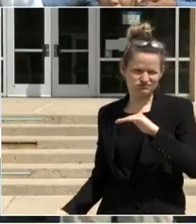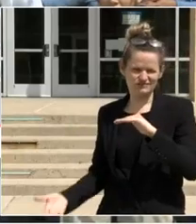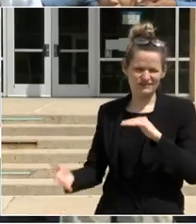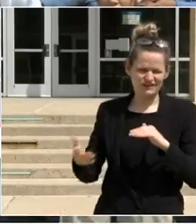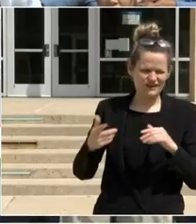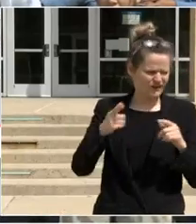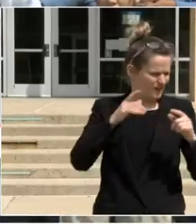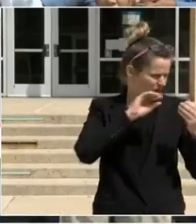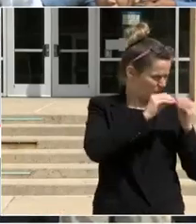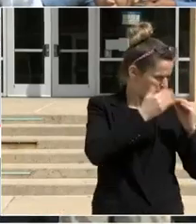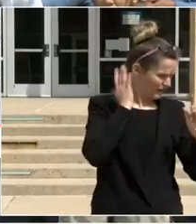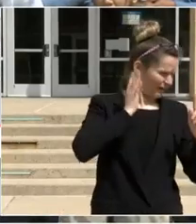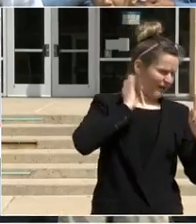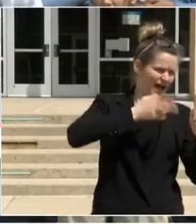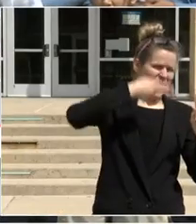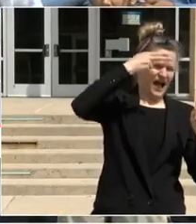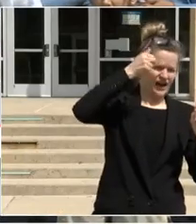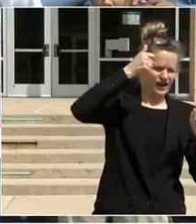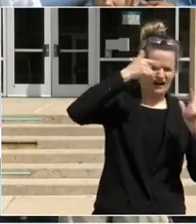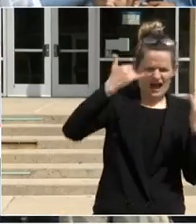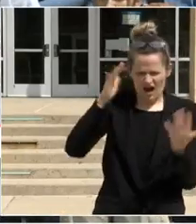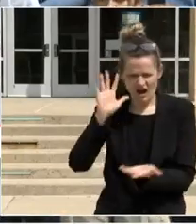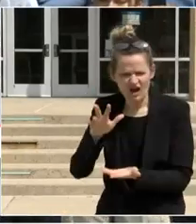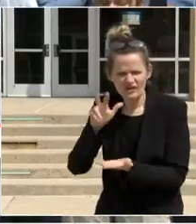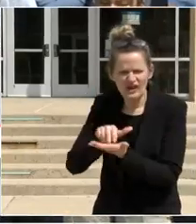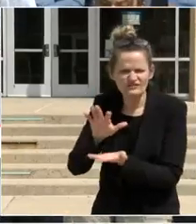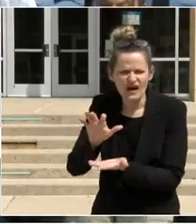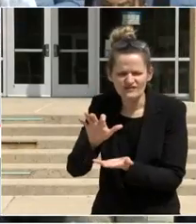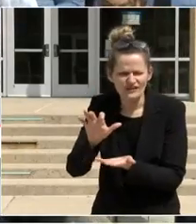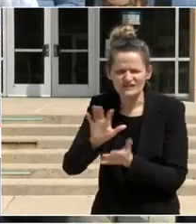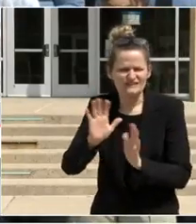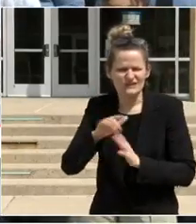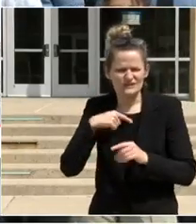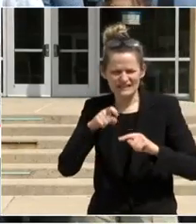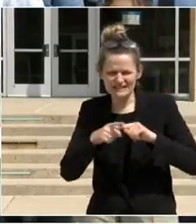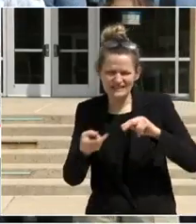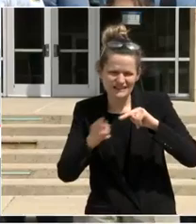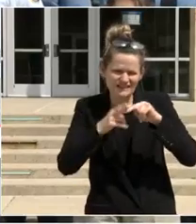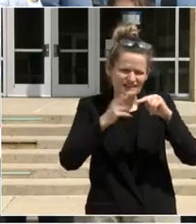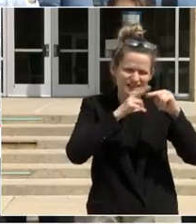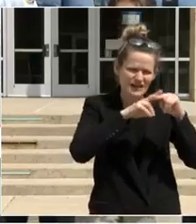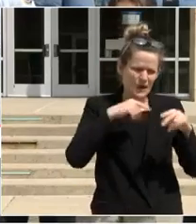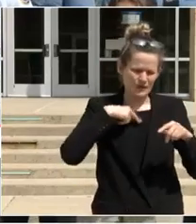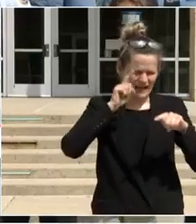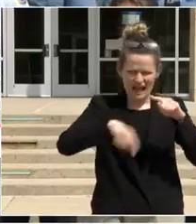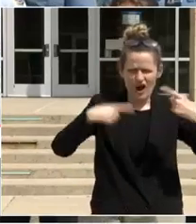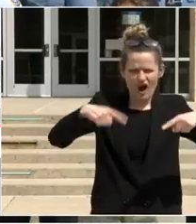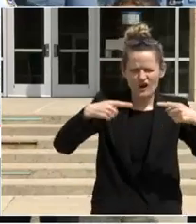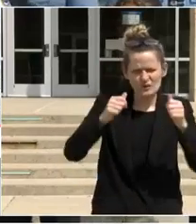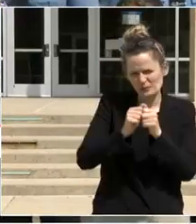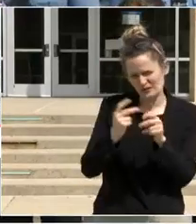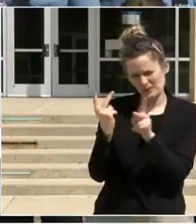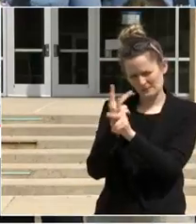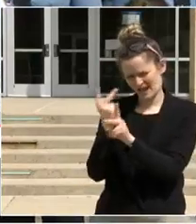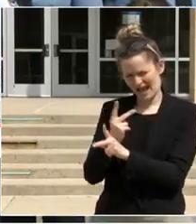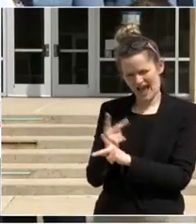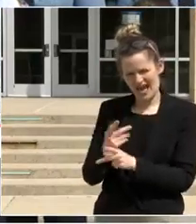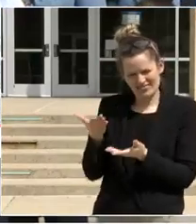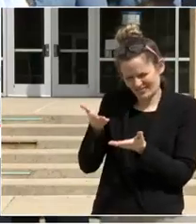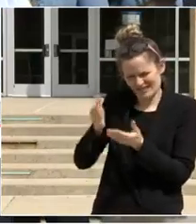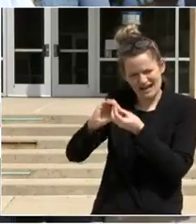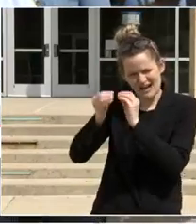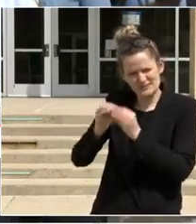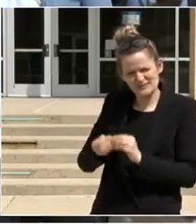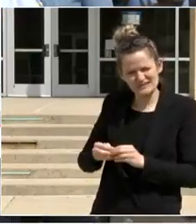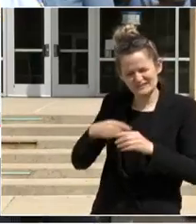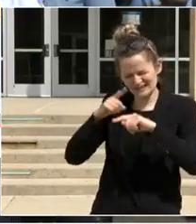response times tick up. You just can't argue with the math. And I know that DC residents are very focused